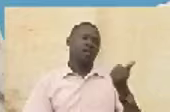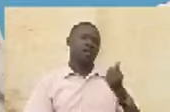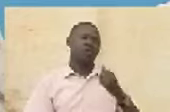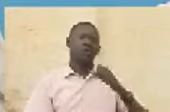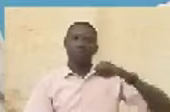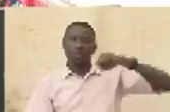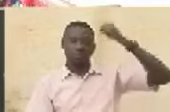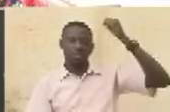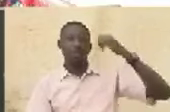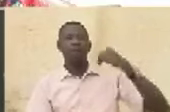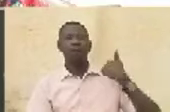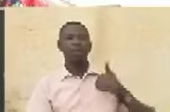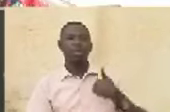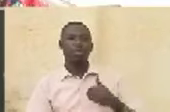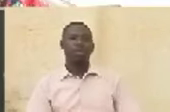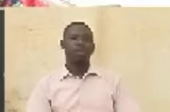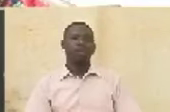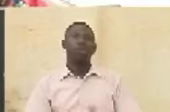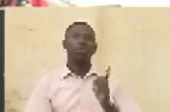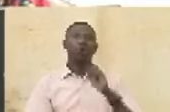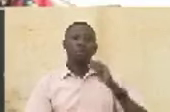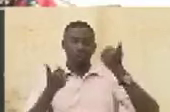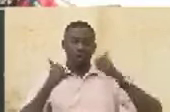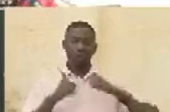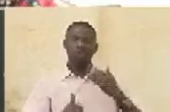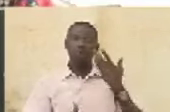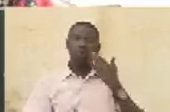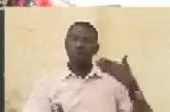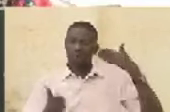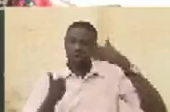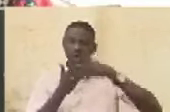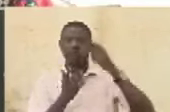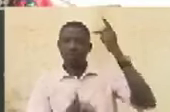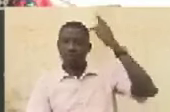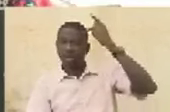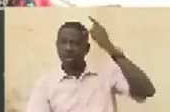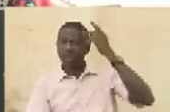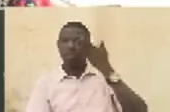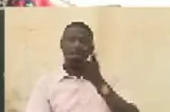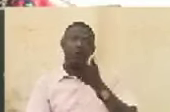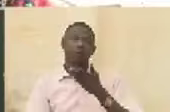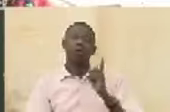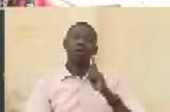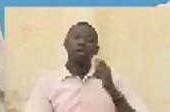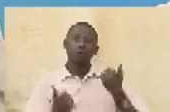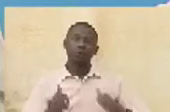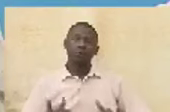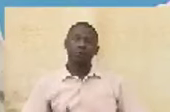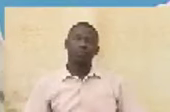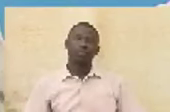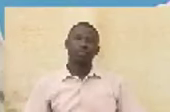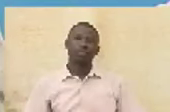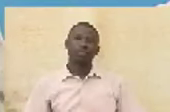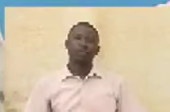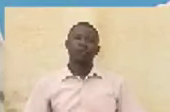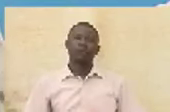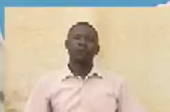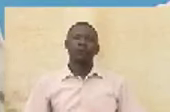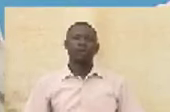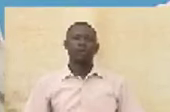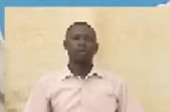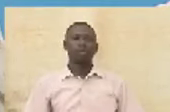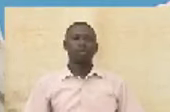What happened when you arrived in Kanila? Munena rana ke biringal furata Kanila. Biringo re ngindi boso